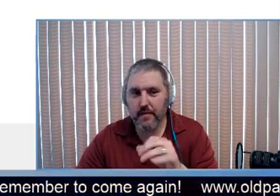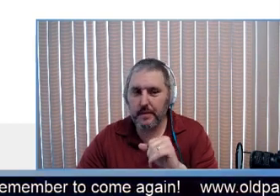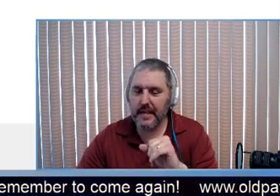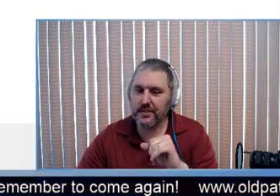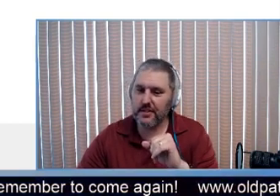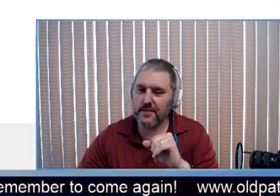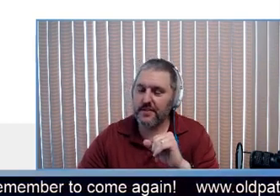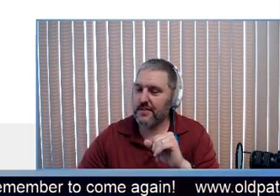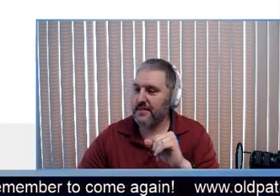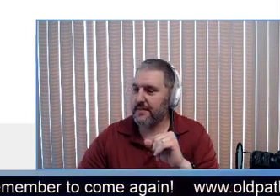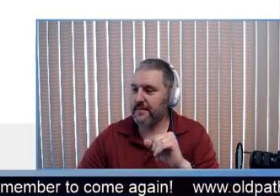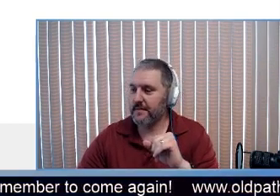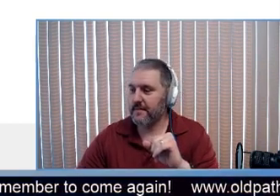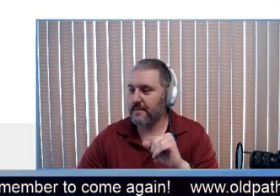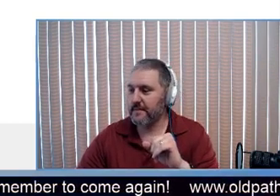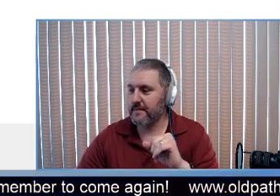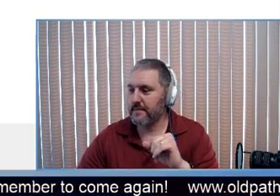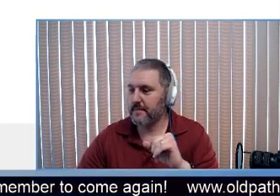Maybe government agents.